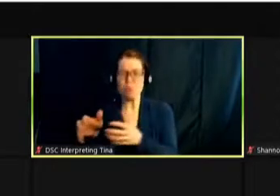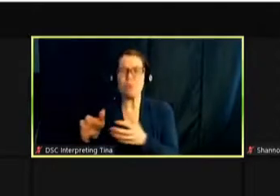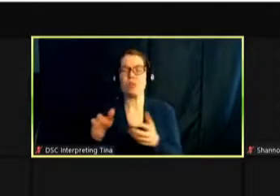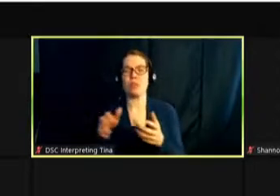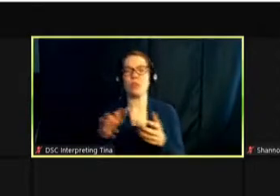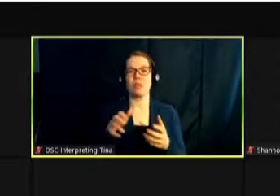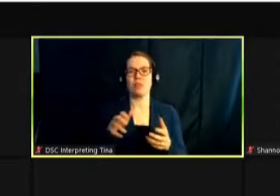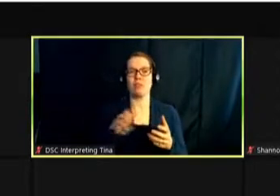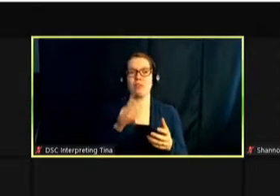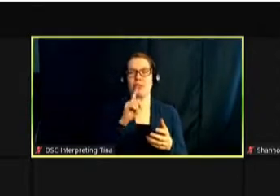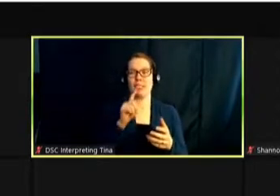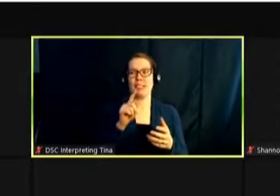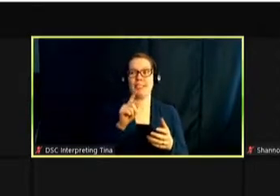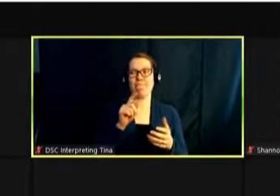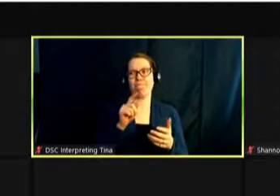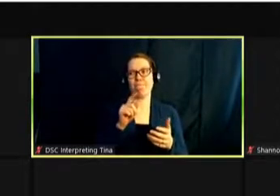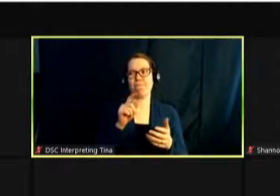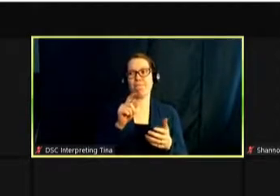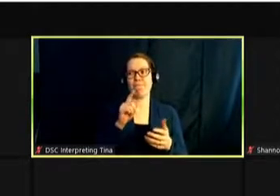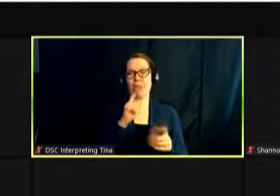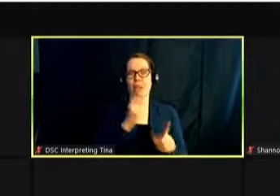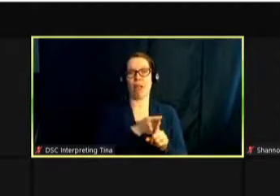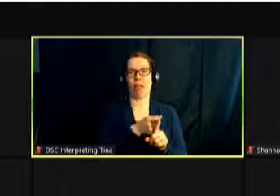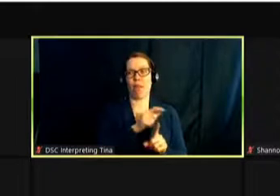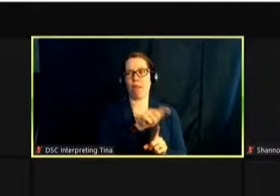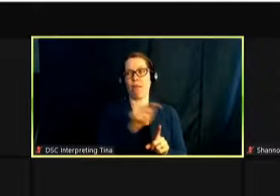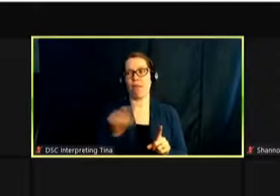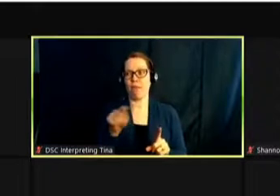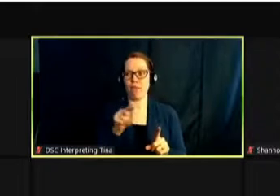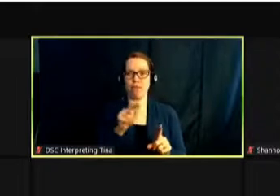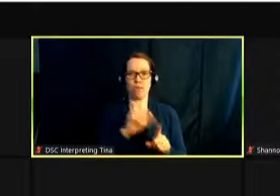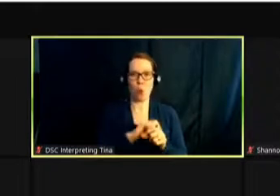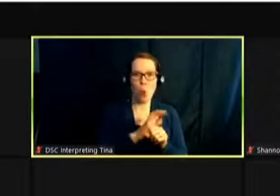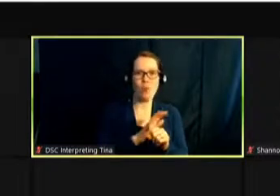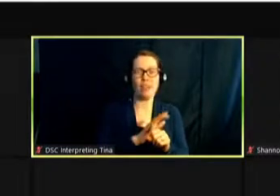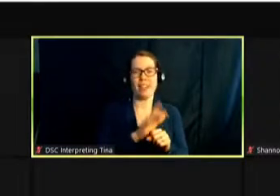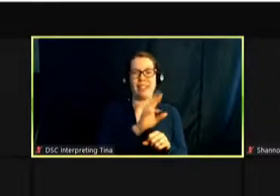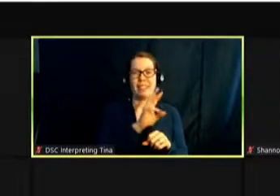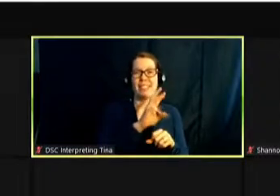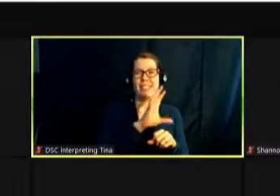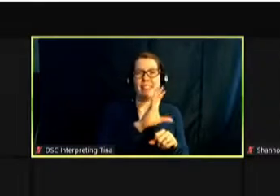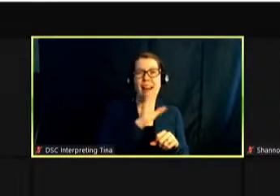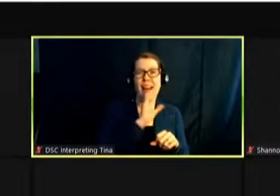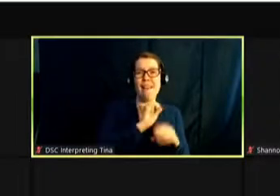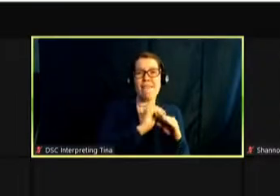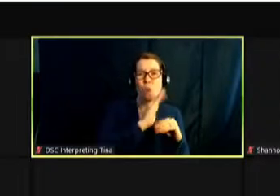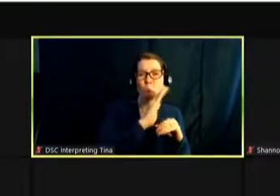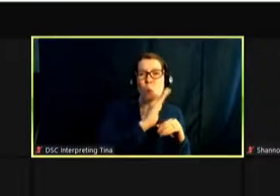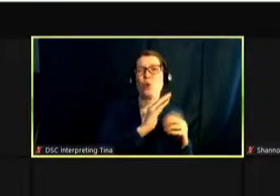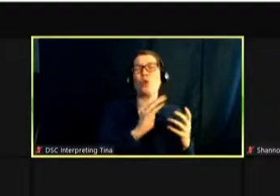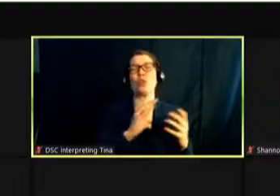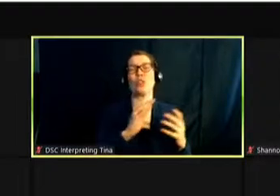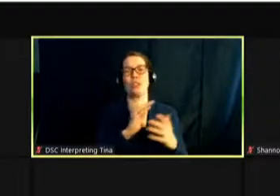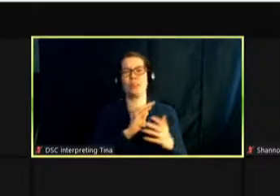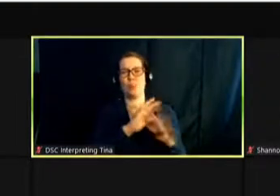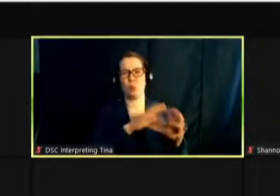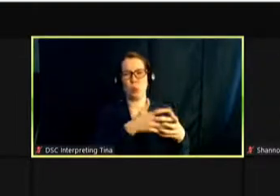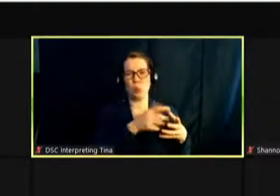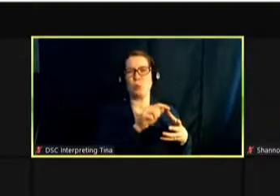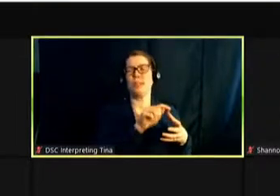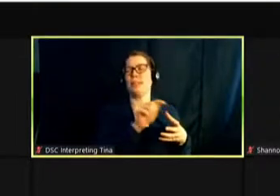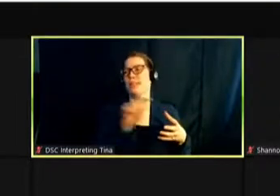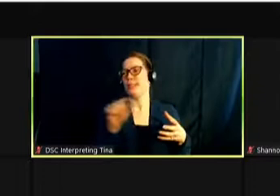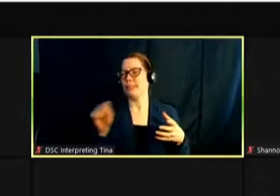COVID. And so that, you know, that 65 and older, and, you know, there's other groups out there that I know that we're going to have to be looking